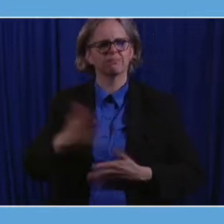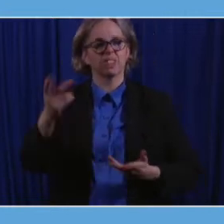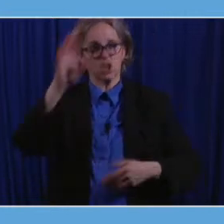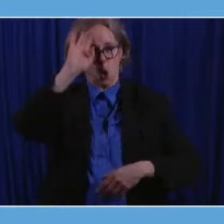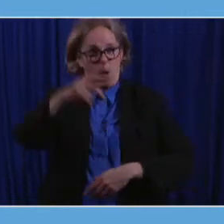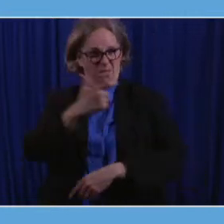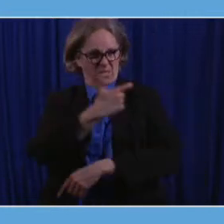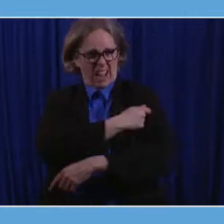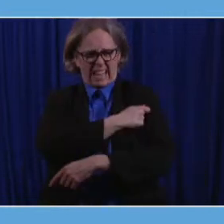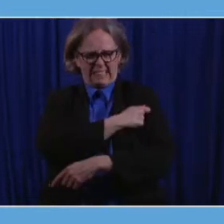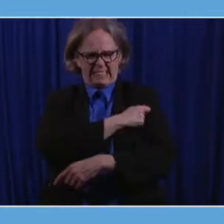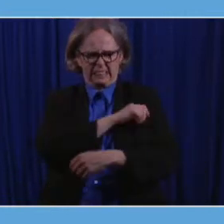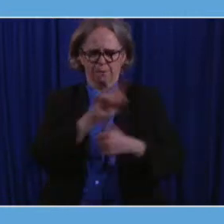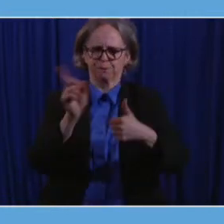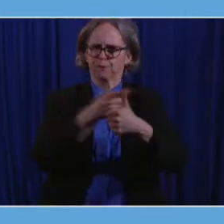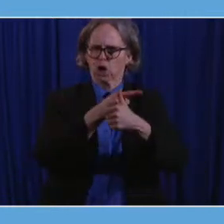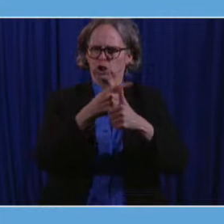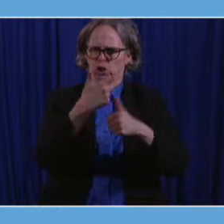you will see,